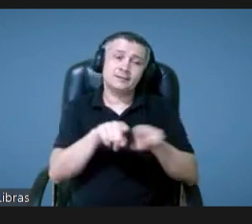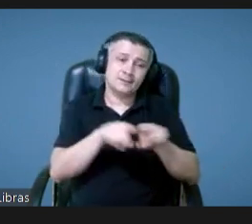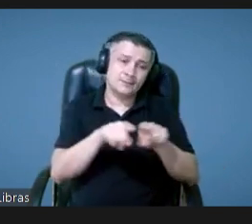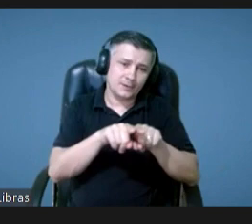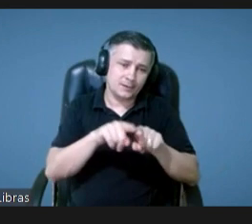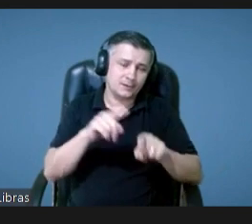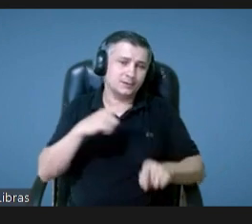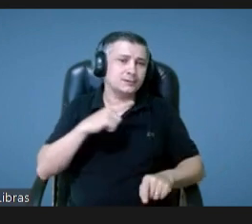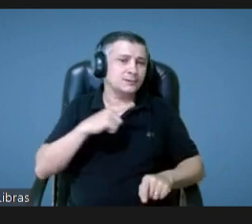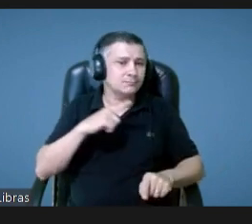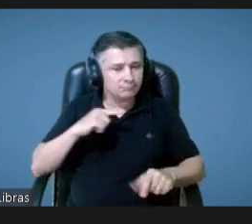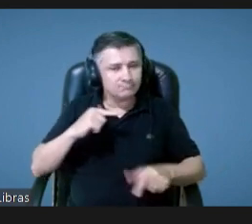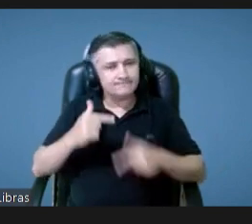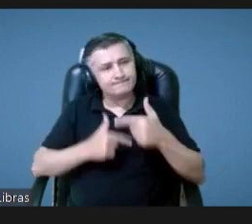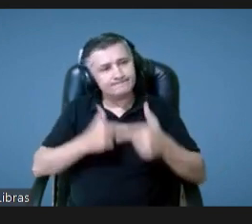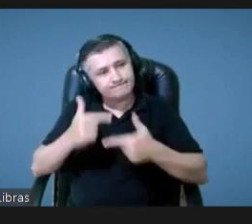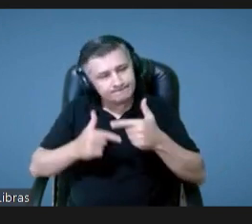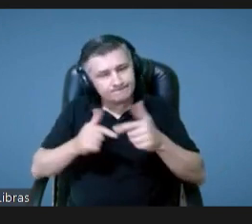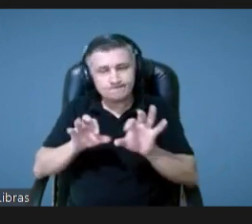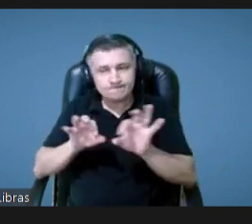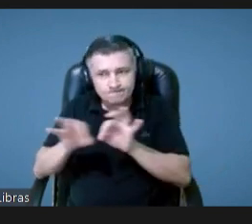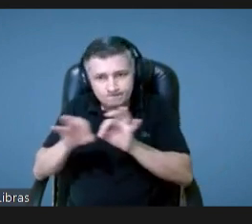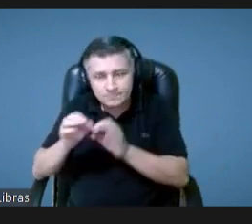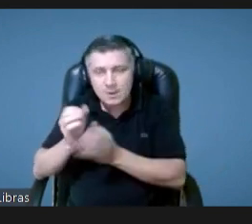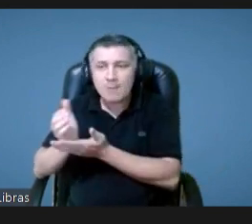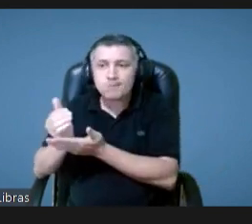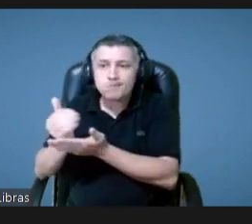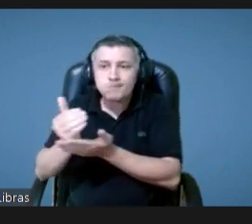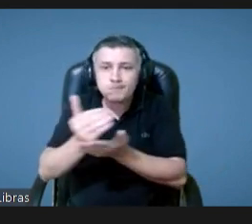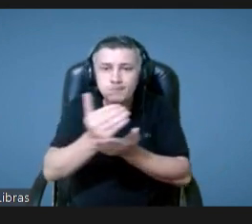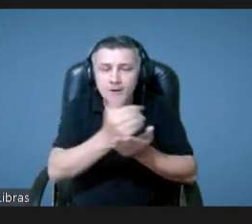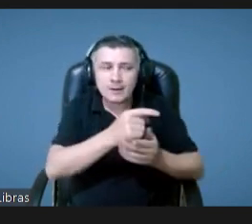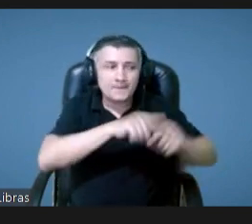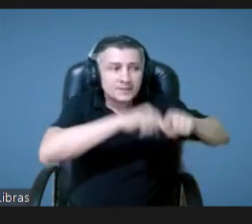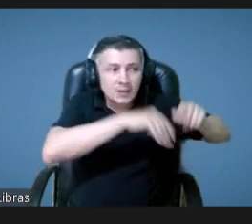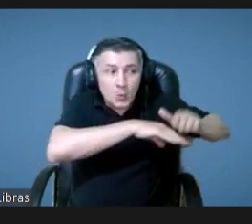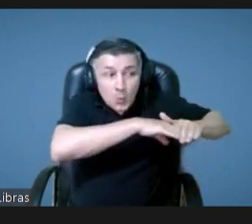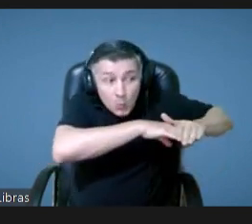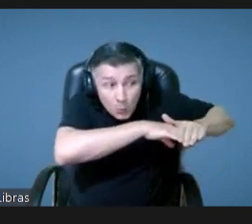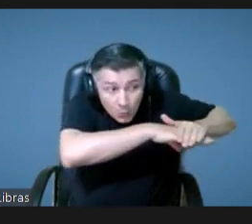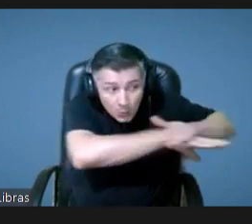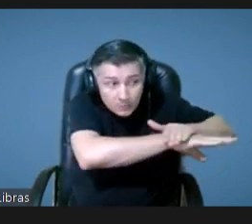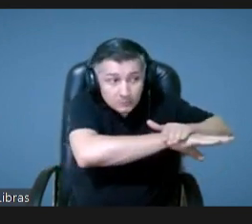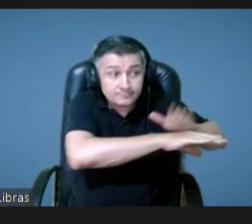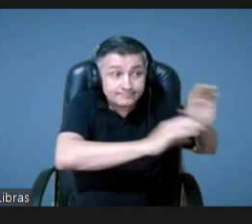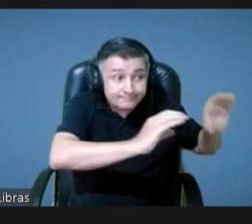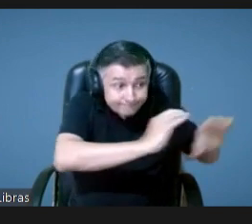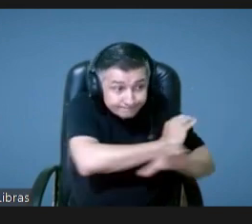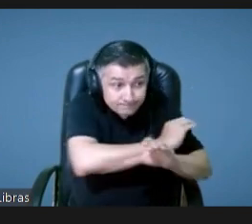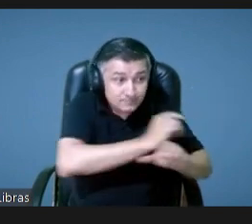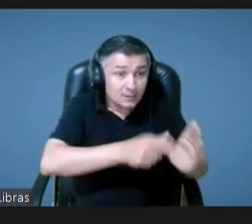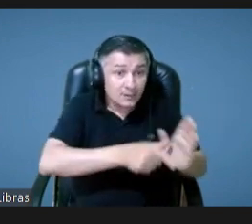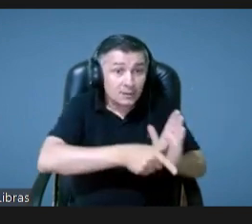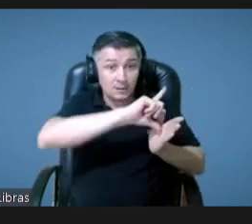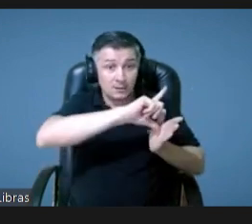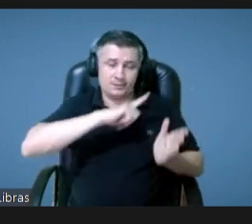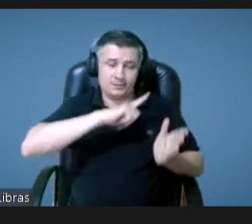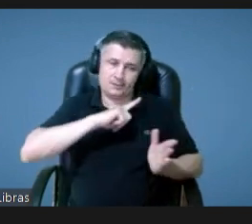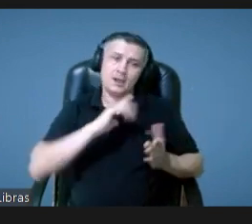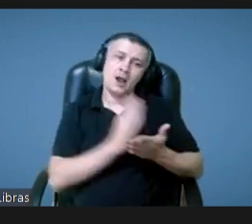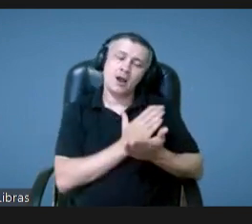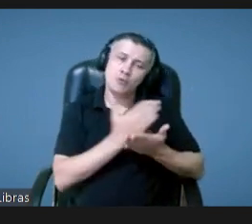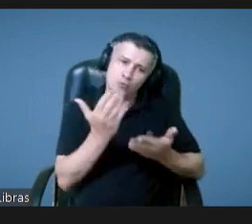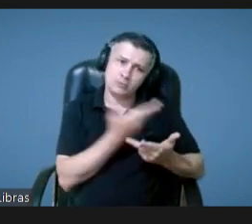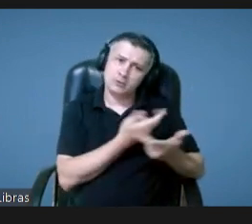when we launch new projects. And we are also working on the front of the profitability of the